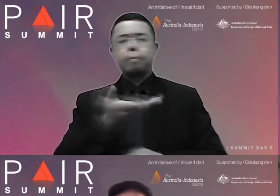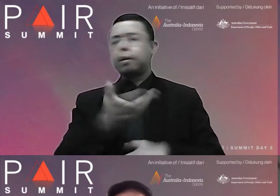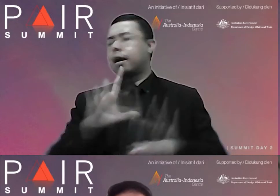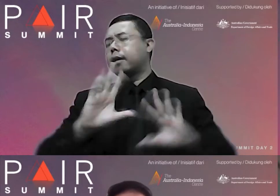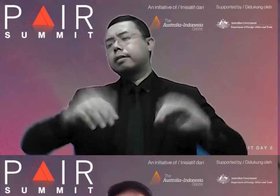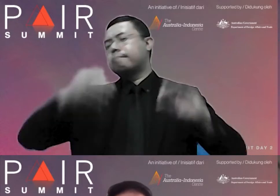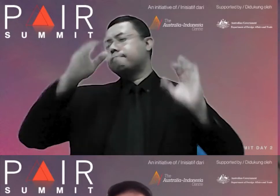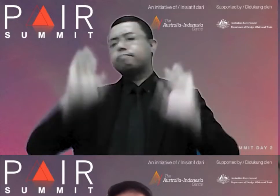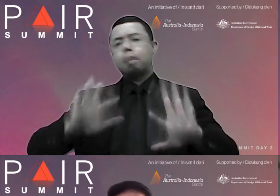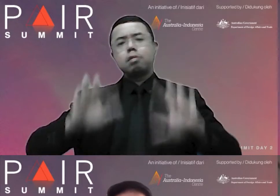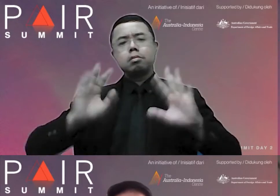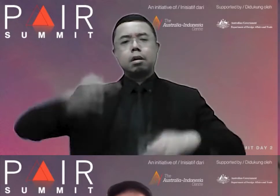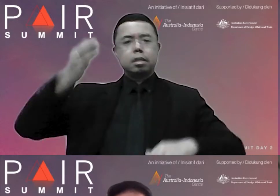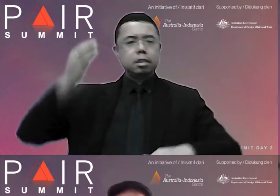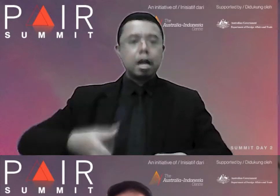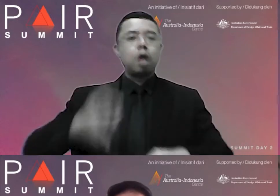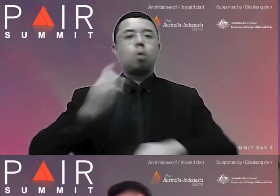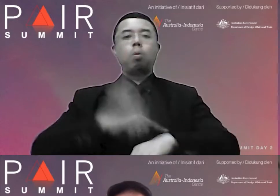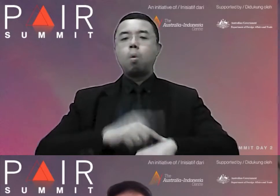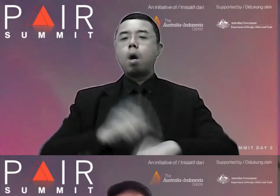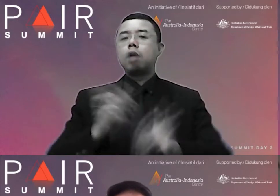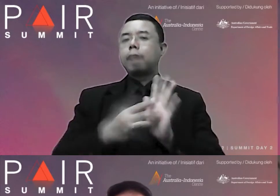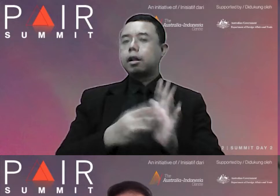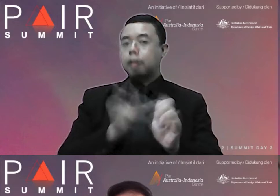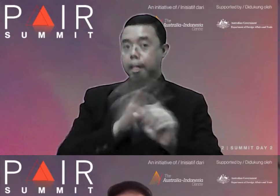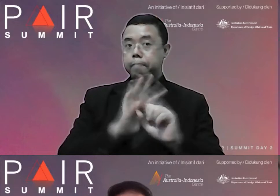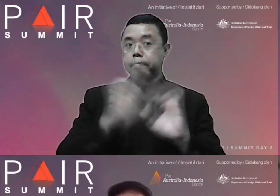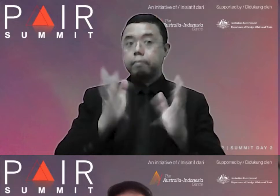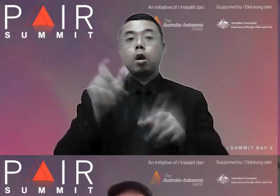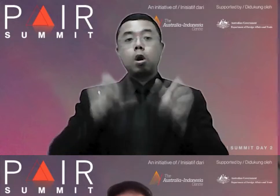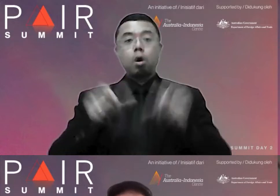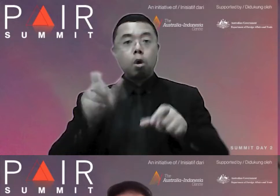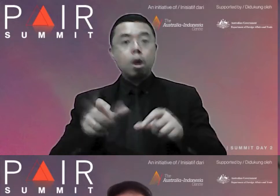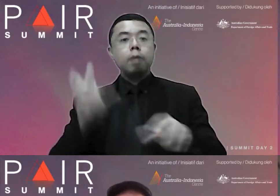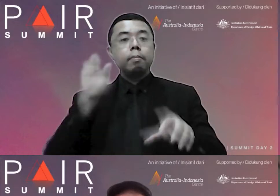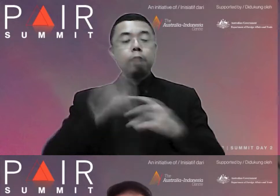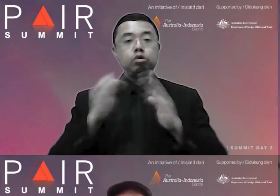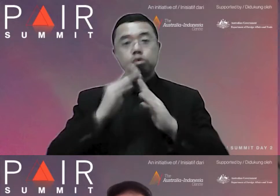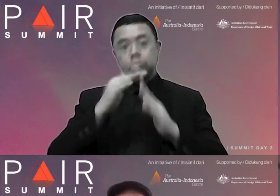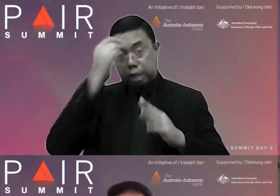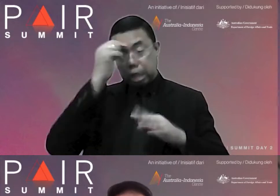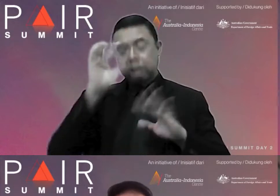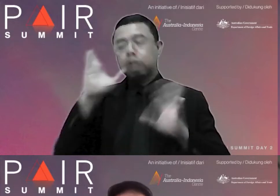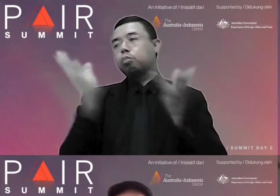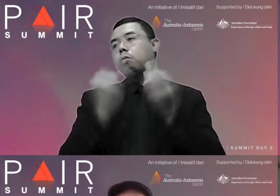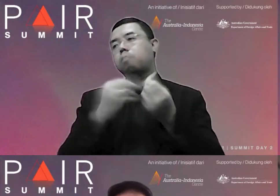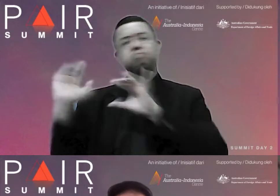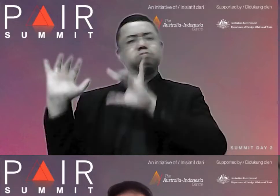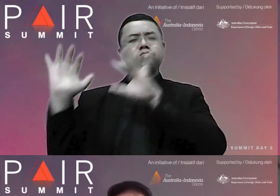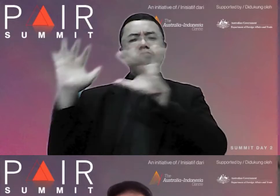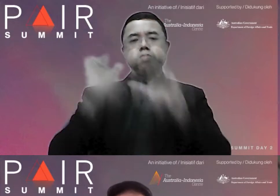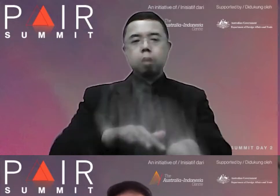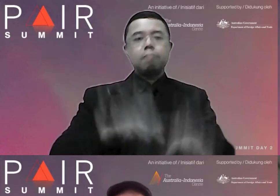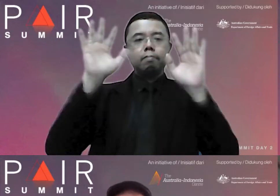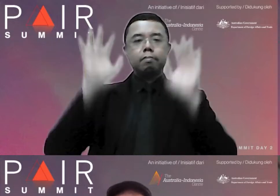crisis when the number of people admitted to the hospital is pretty high. So it's it's very saddening